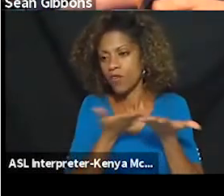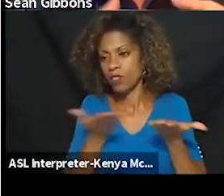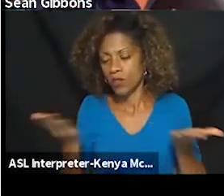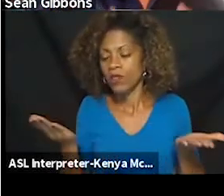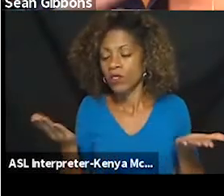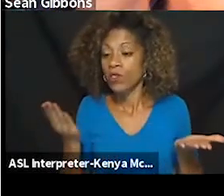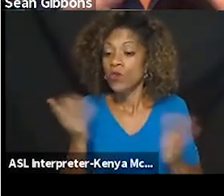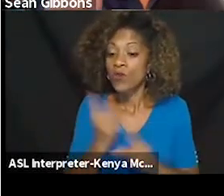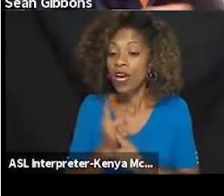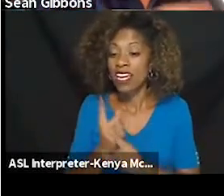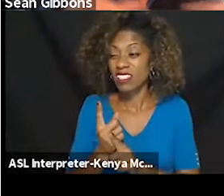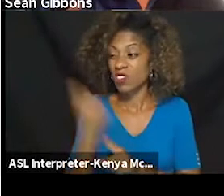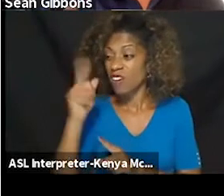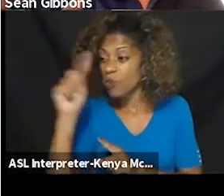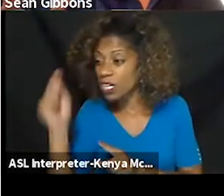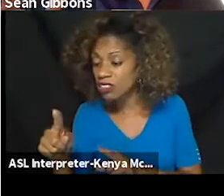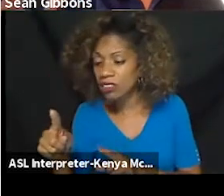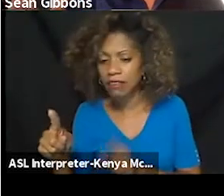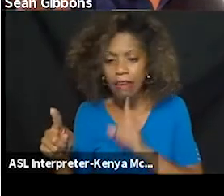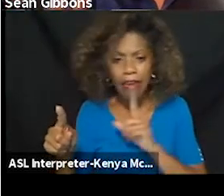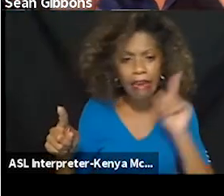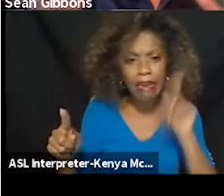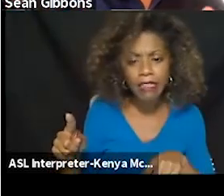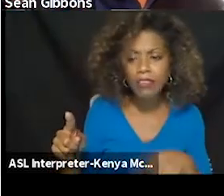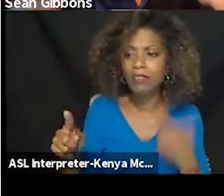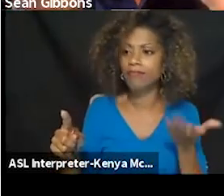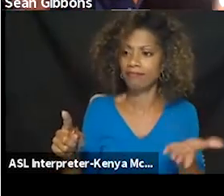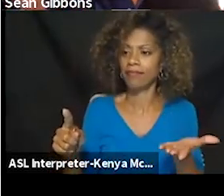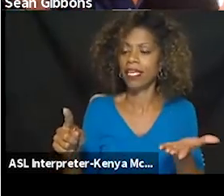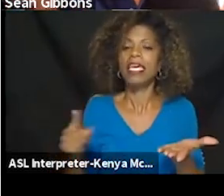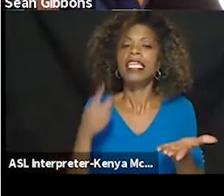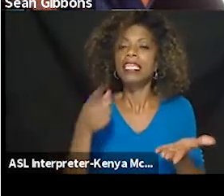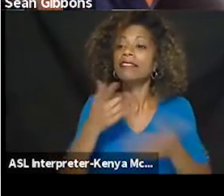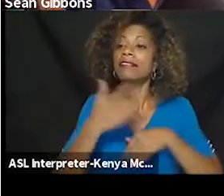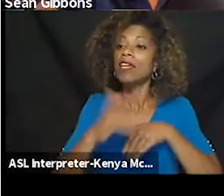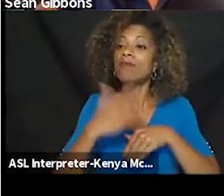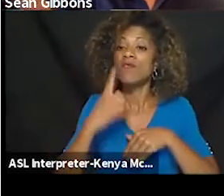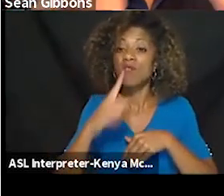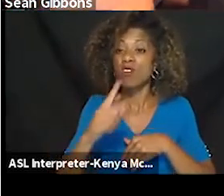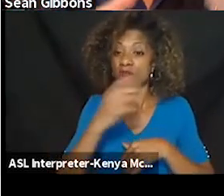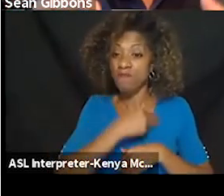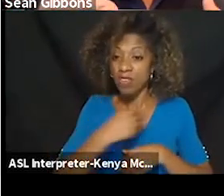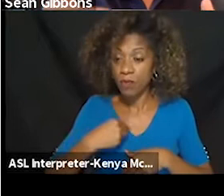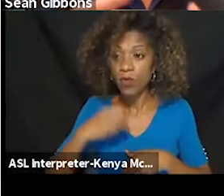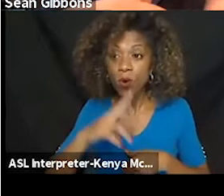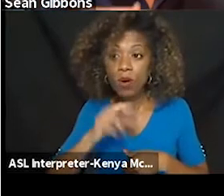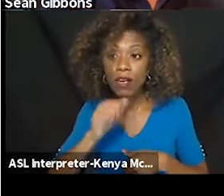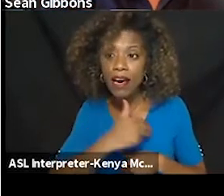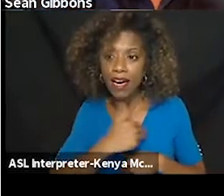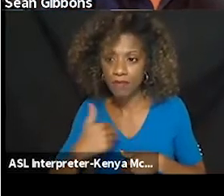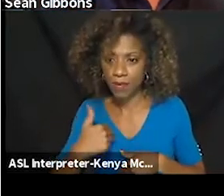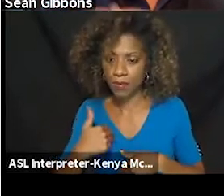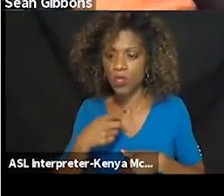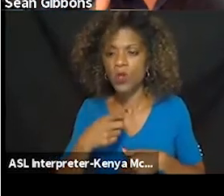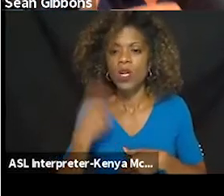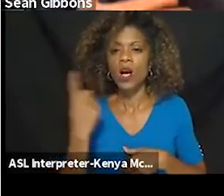has an answer. It's free and available, whether you're a network member or not. We're really proud of that. And so encourage you to check that out. They're threaded conversations. You can always search and